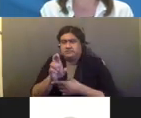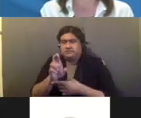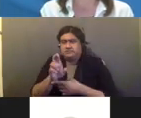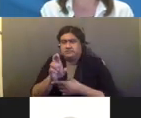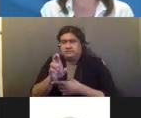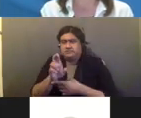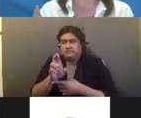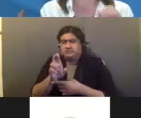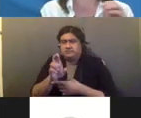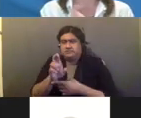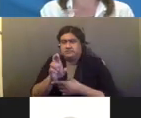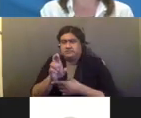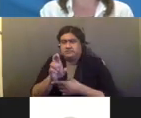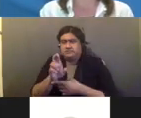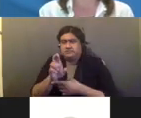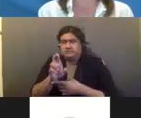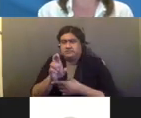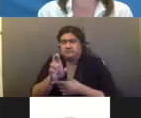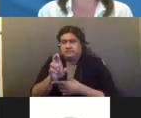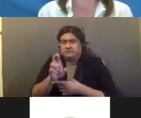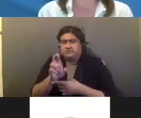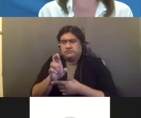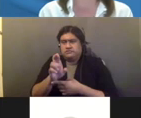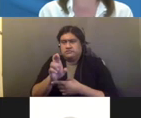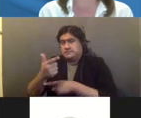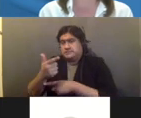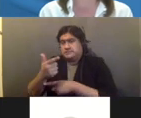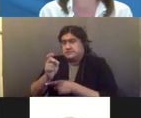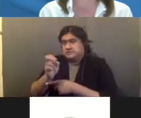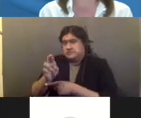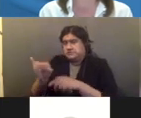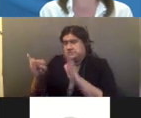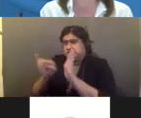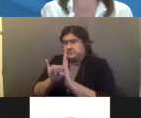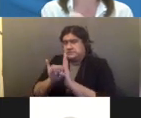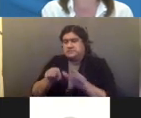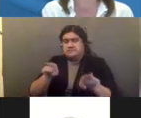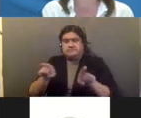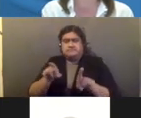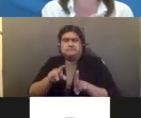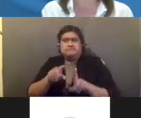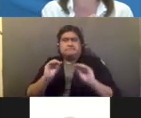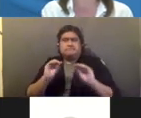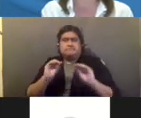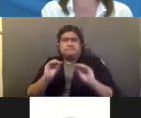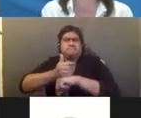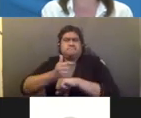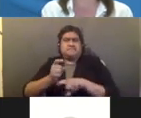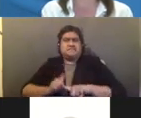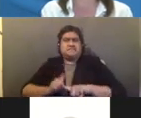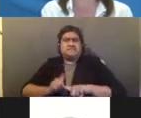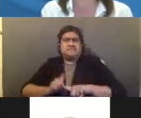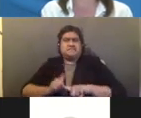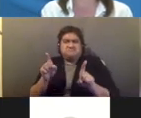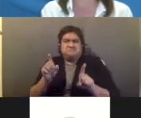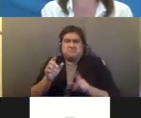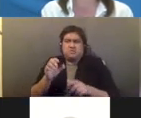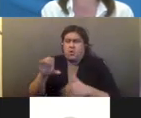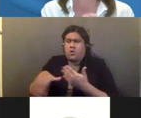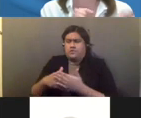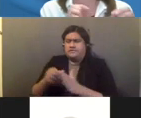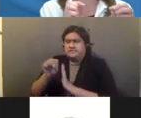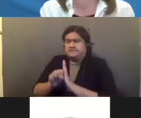and gender identity. So this has been implemented differently in different states, but in California, it's supported by the Gender Non-Discrimination